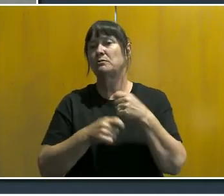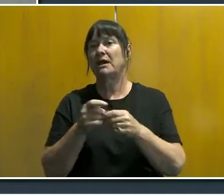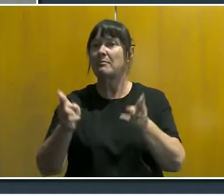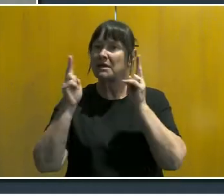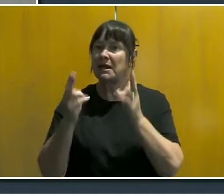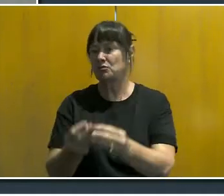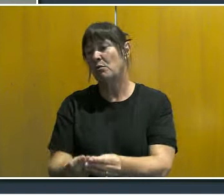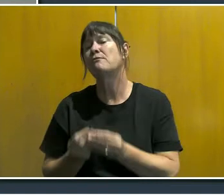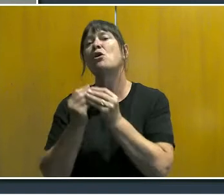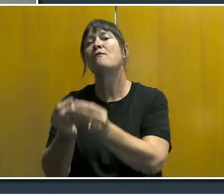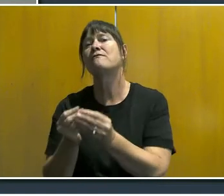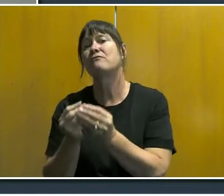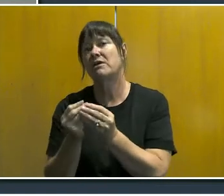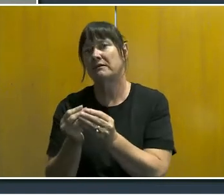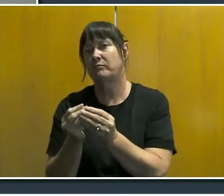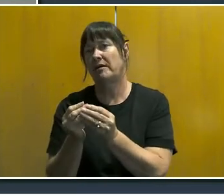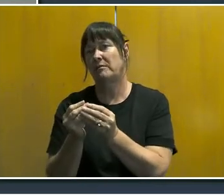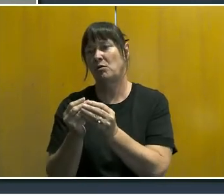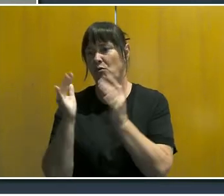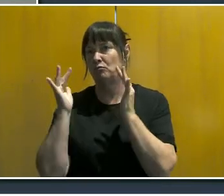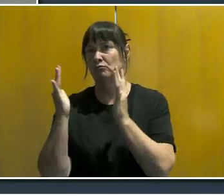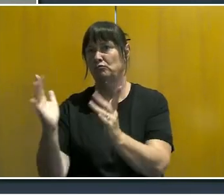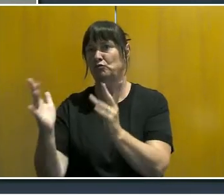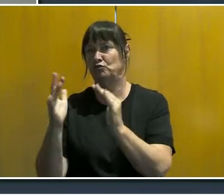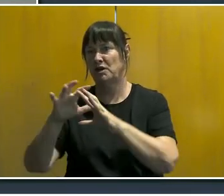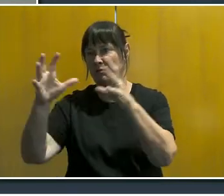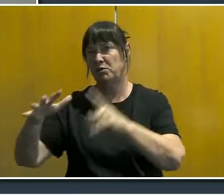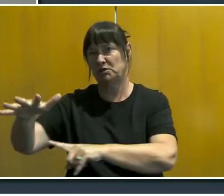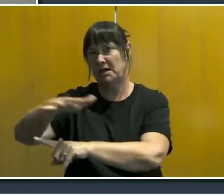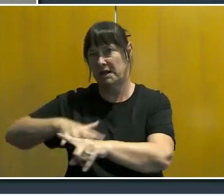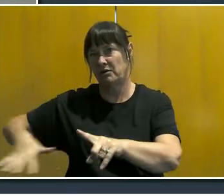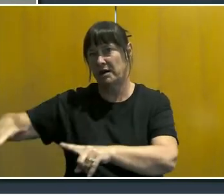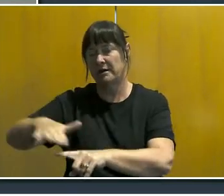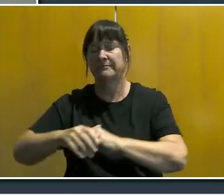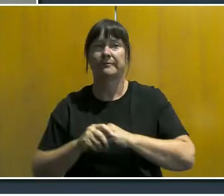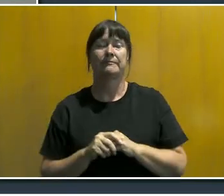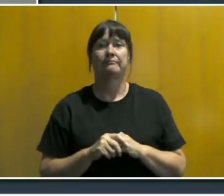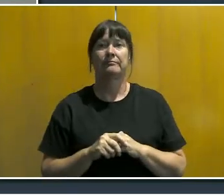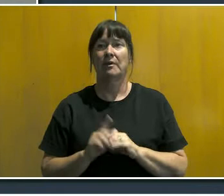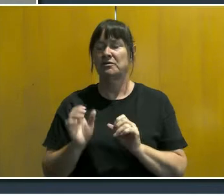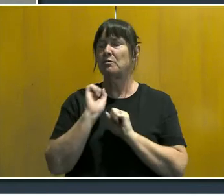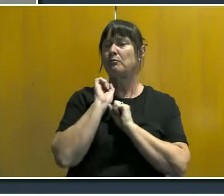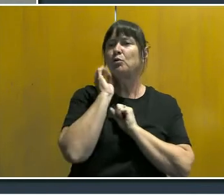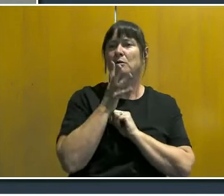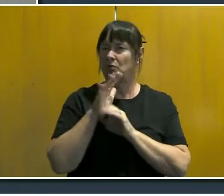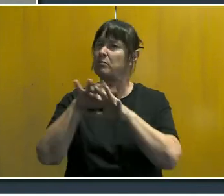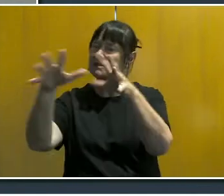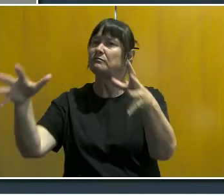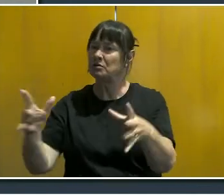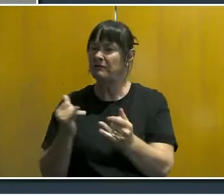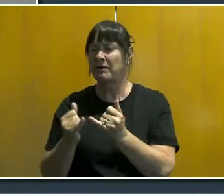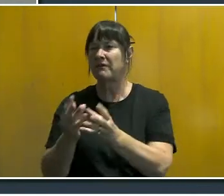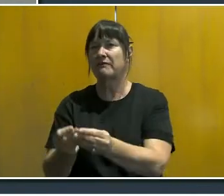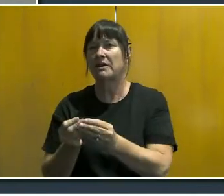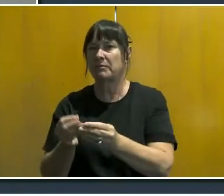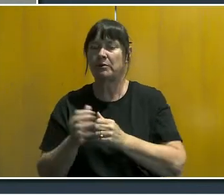3, rarity and distinctiveness at the city scale. In an ecological sense, it is a remarkable piece of bush.